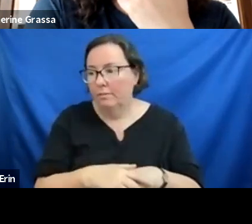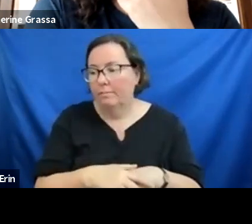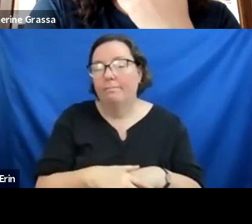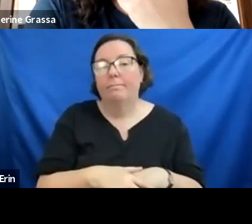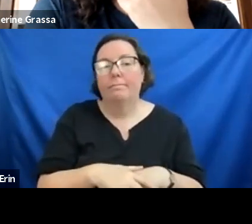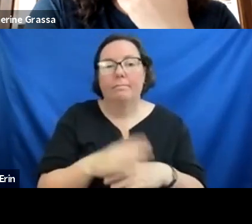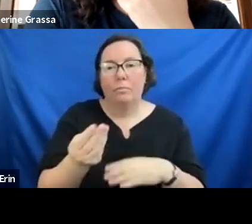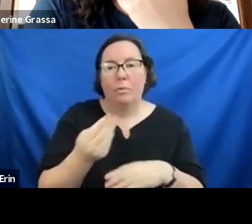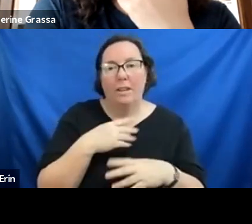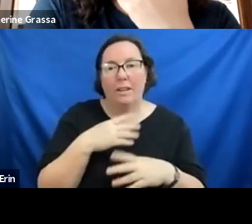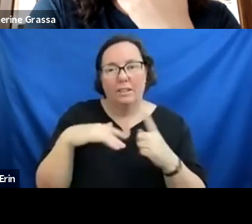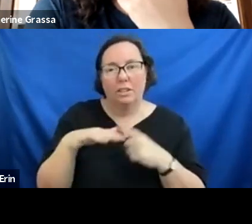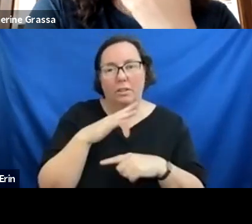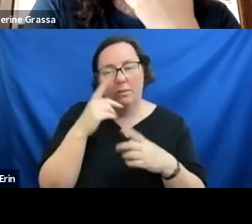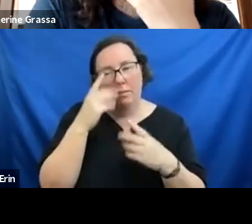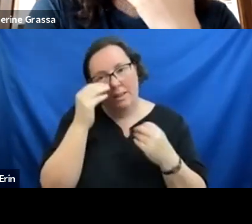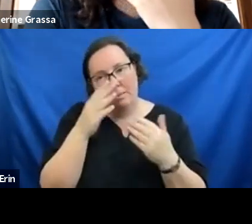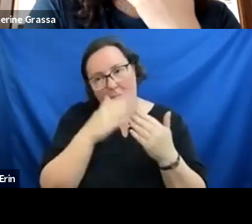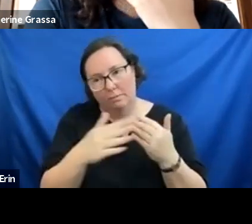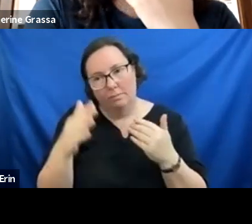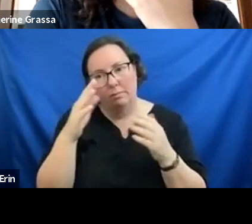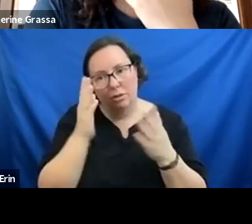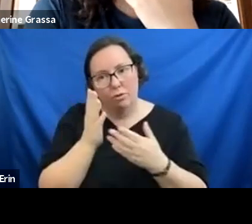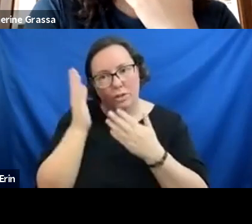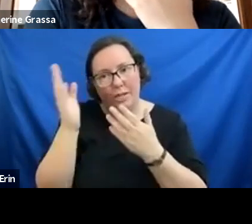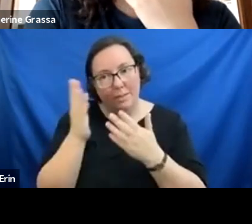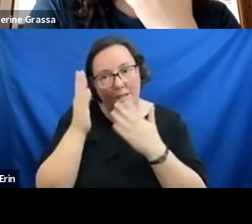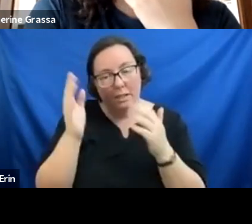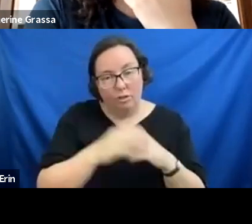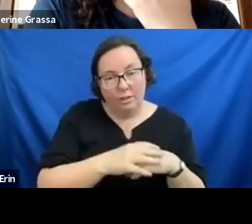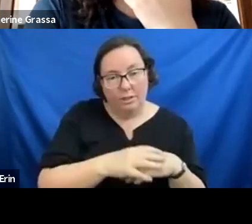about recommendations moving forward.